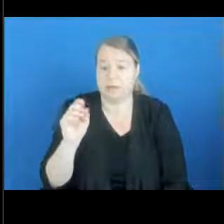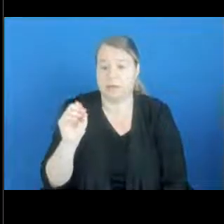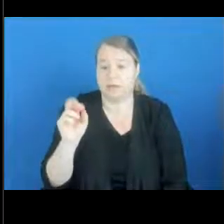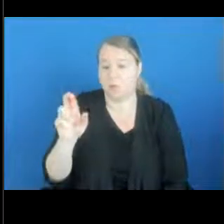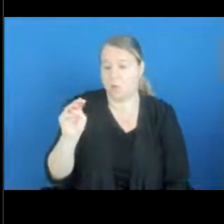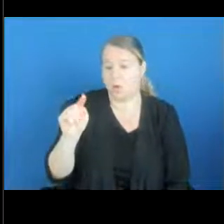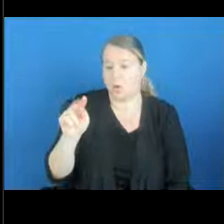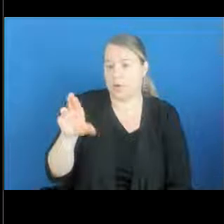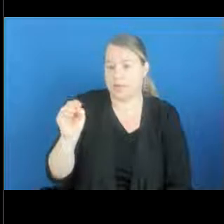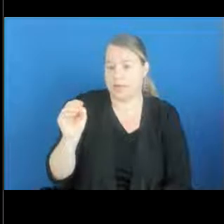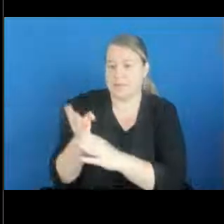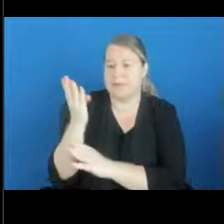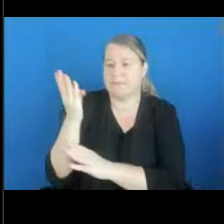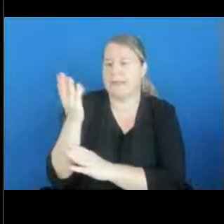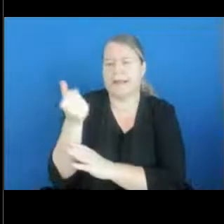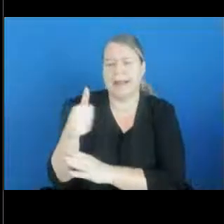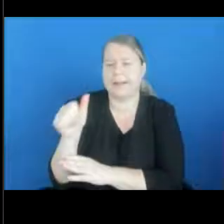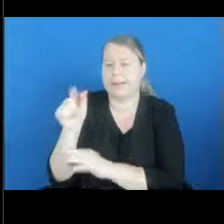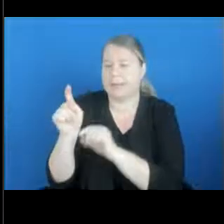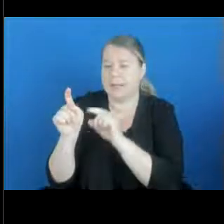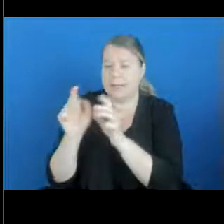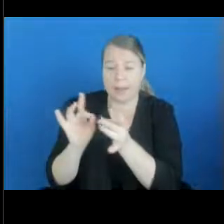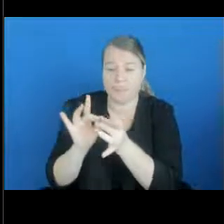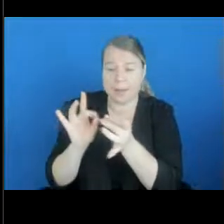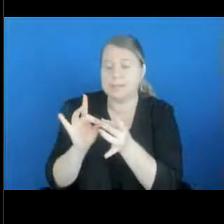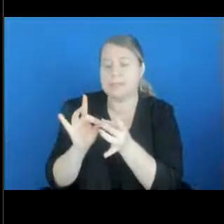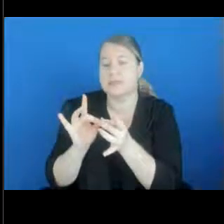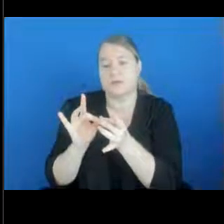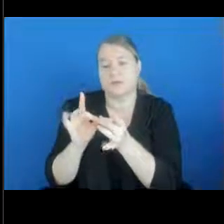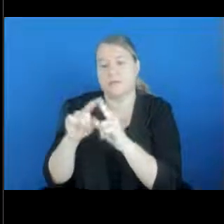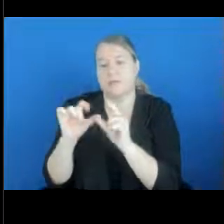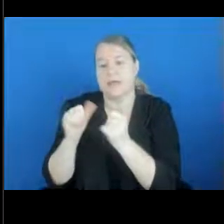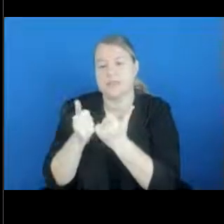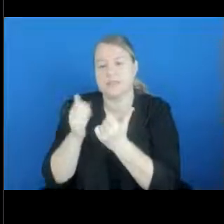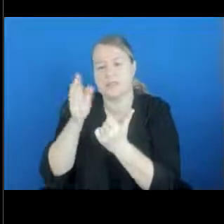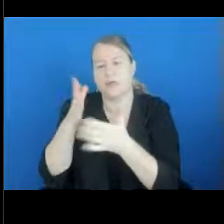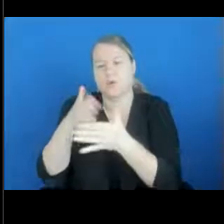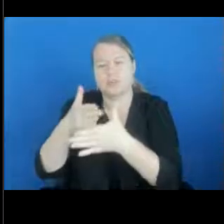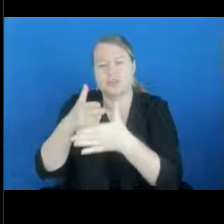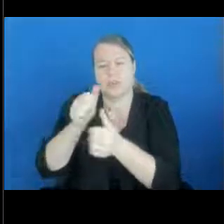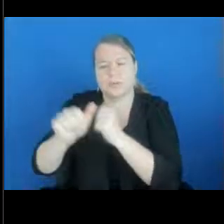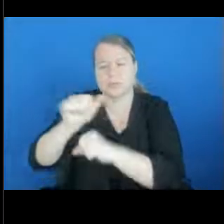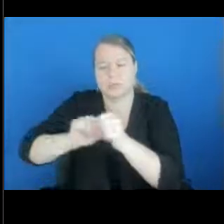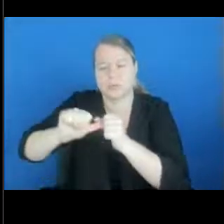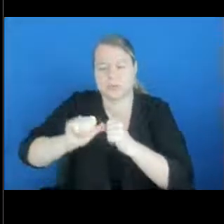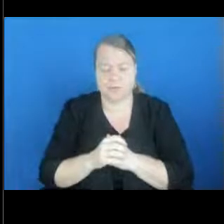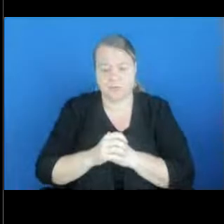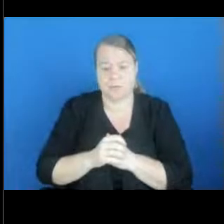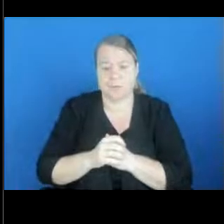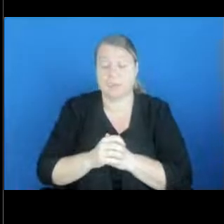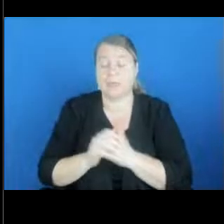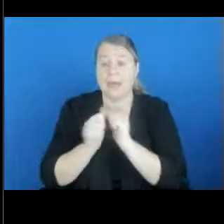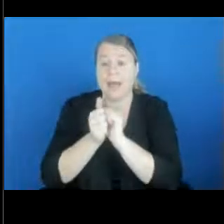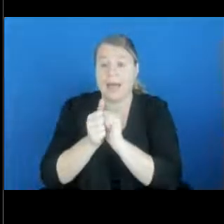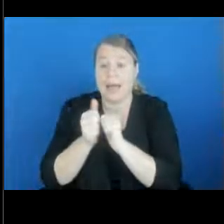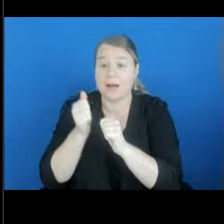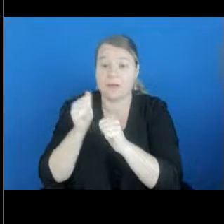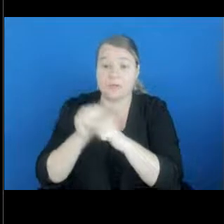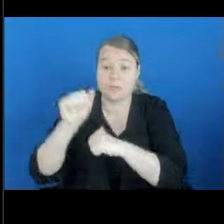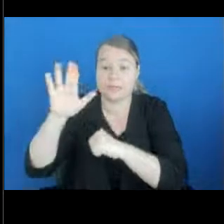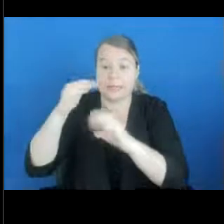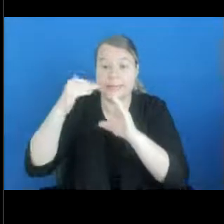will make sure to share any comments either agency receives with each other. The methods include emailing